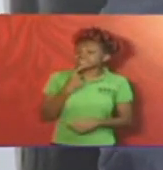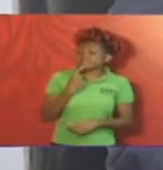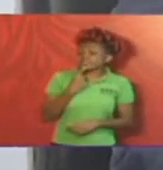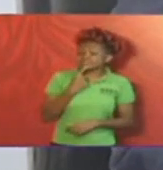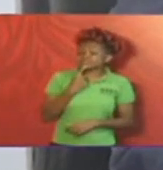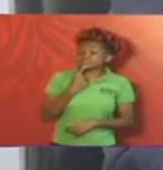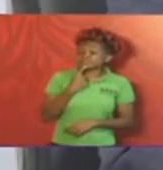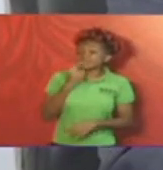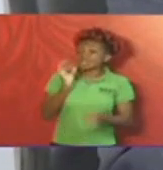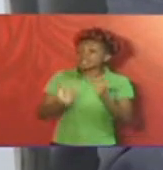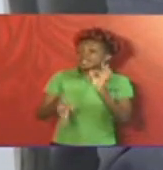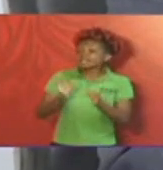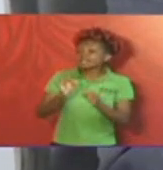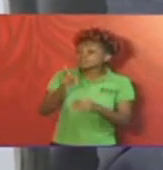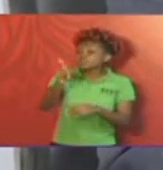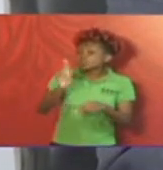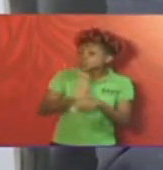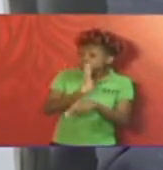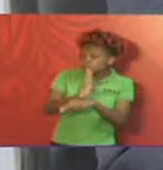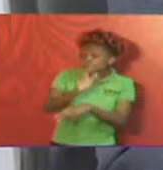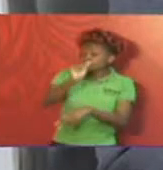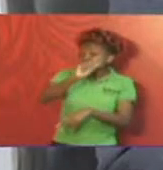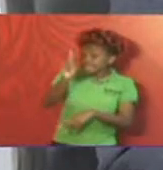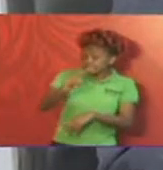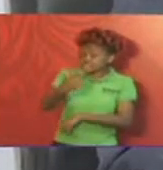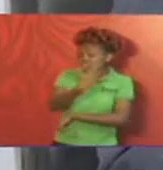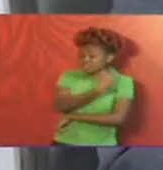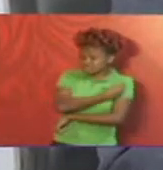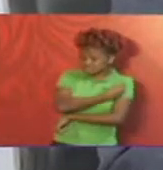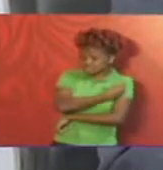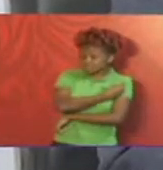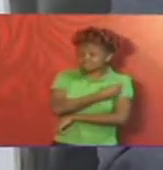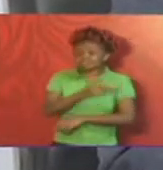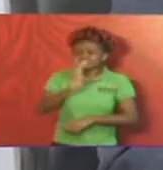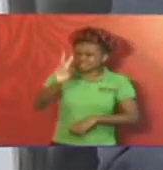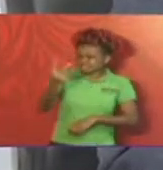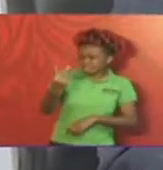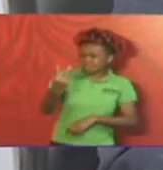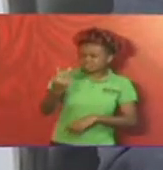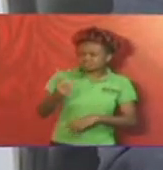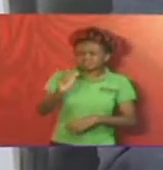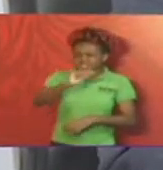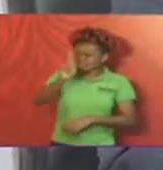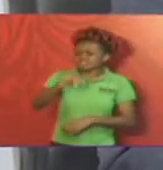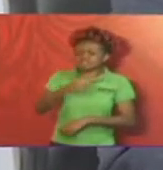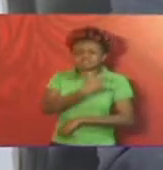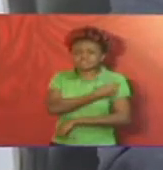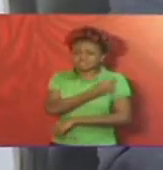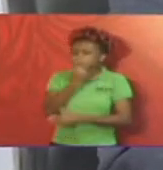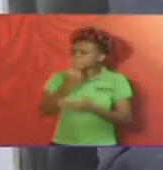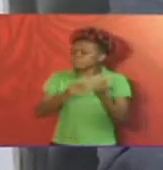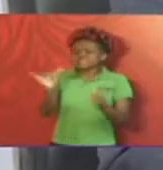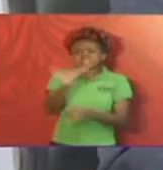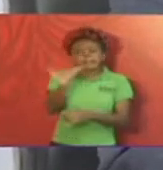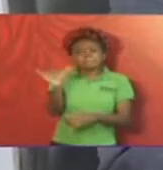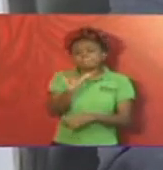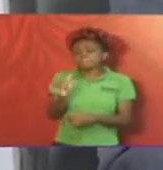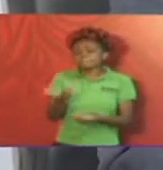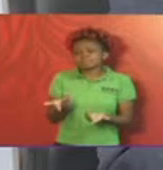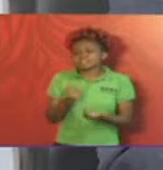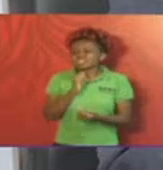second dose of the same vaccine, AstraZeneca as well. The policy of Trinidad follows that guideline for